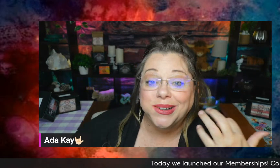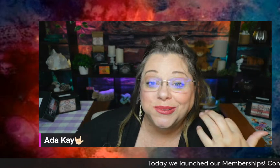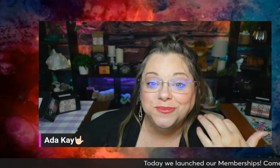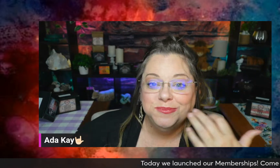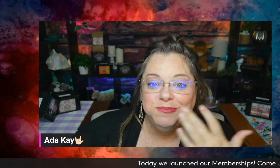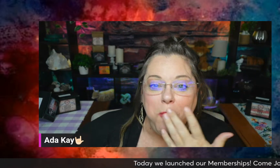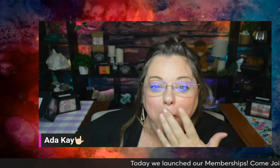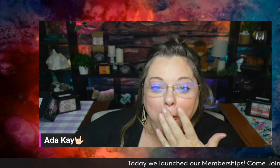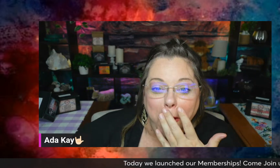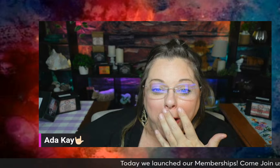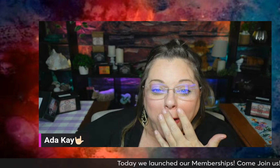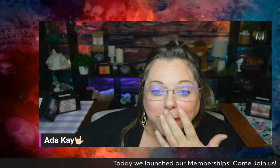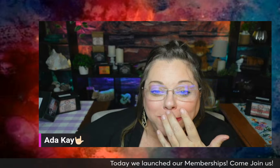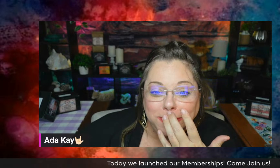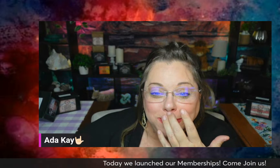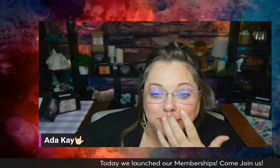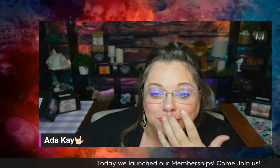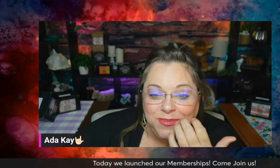Yeah.